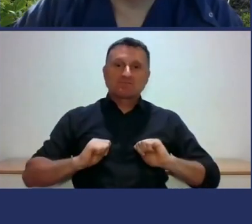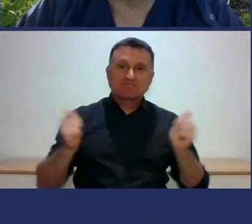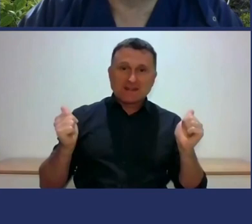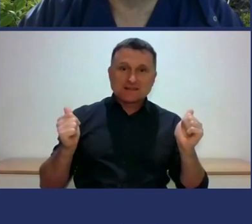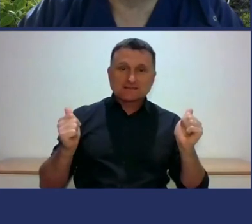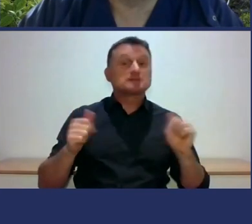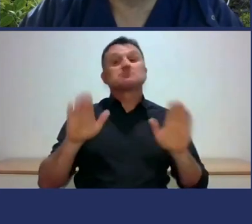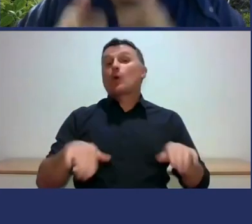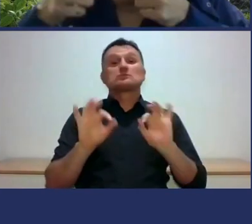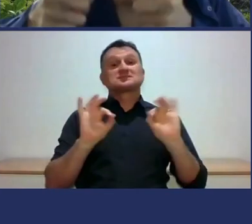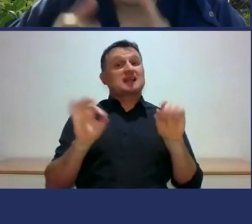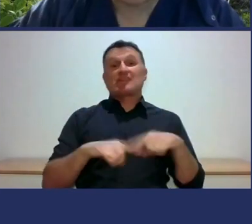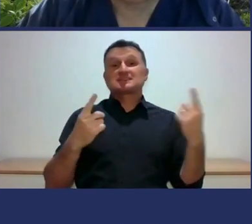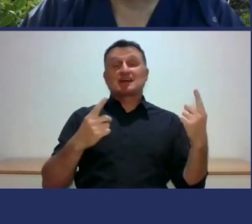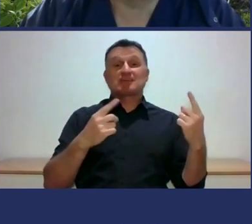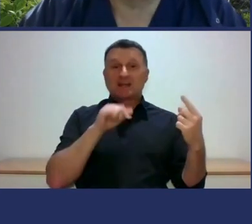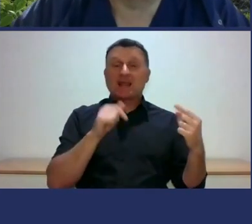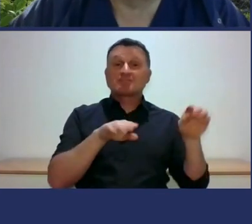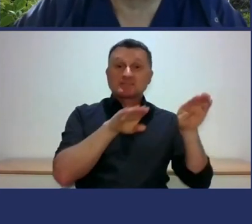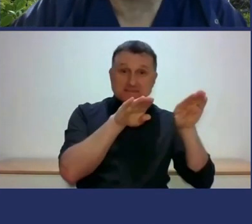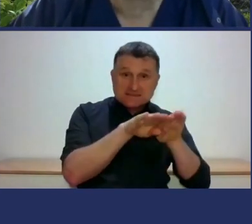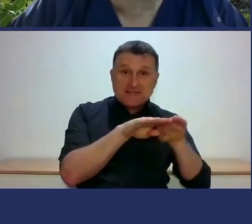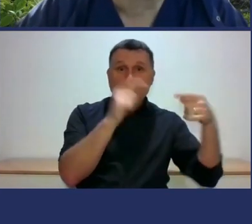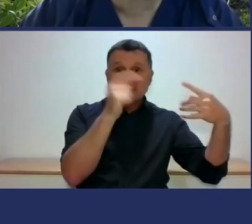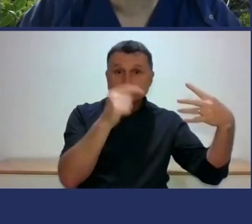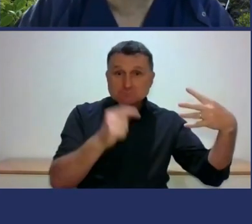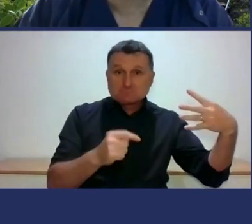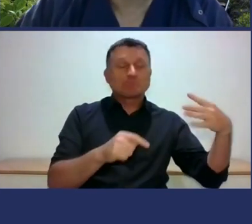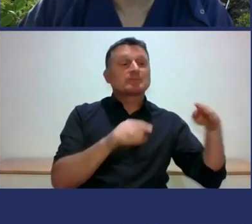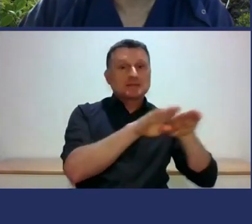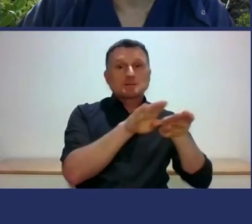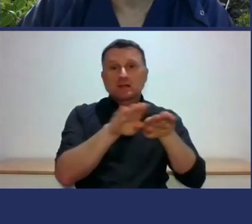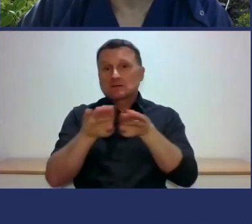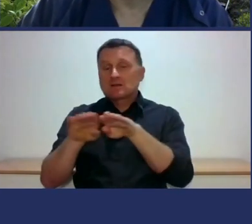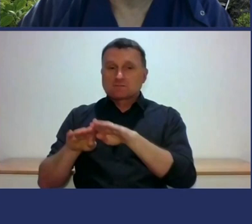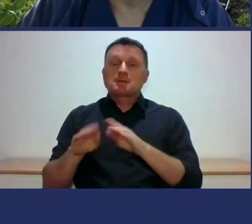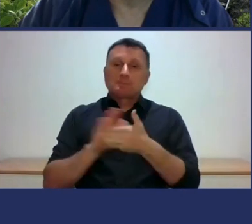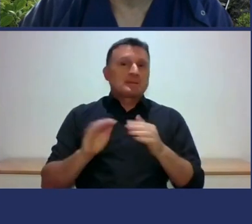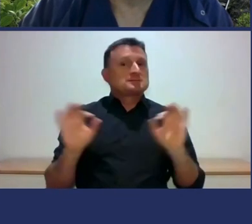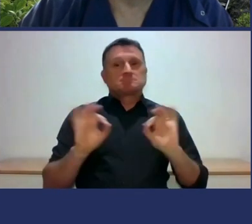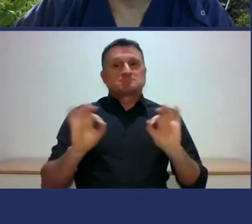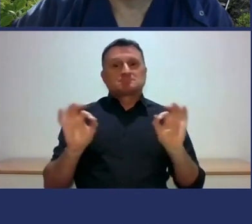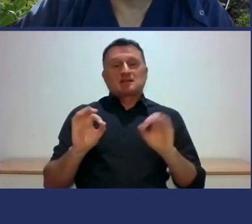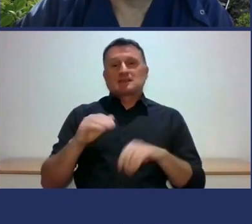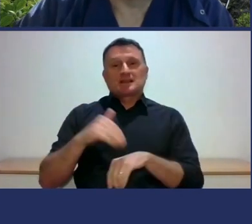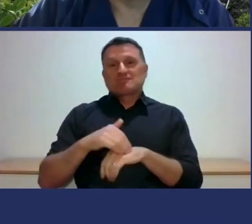good. No difference. Yeah, okay, awesome.